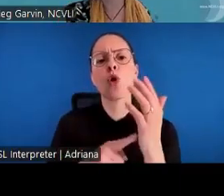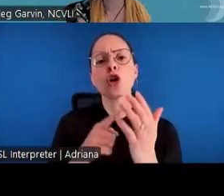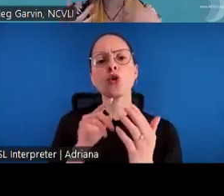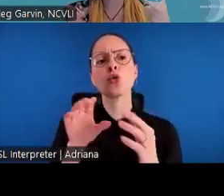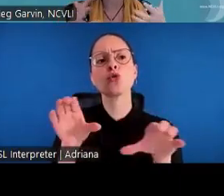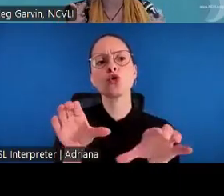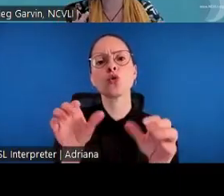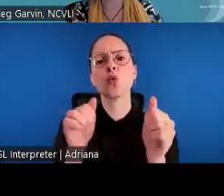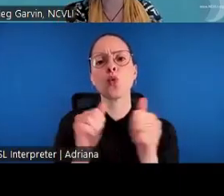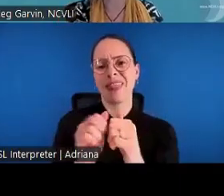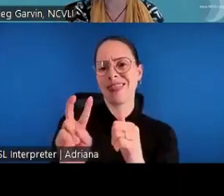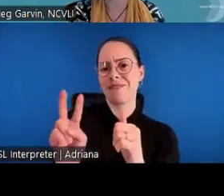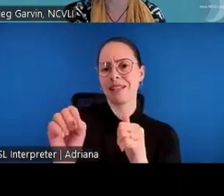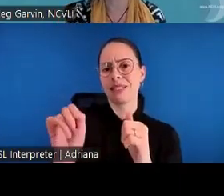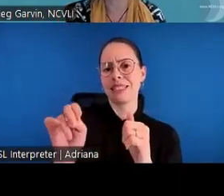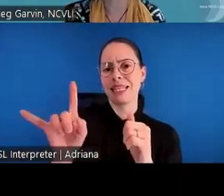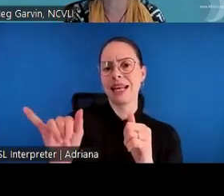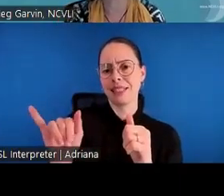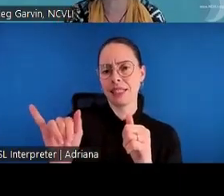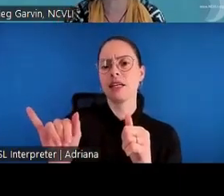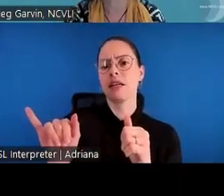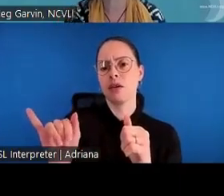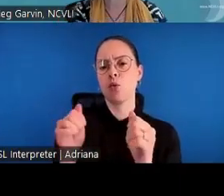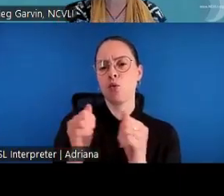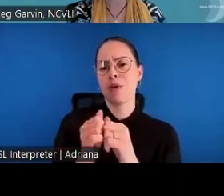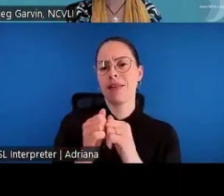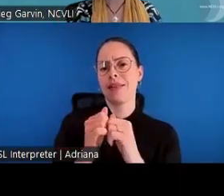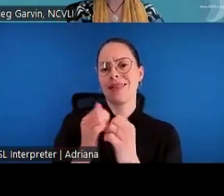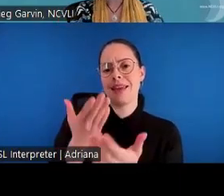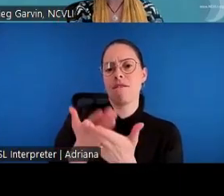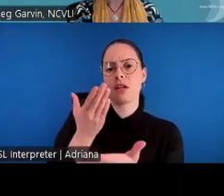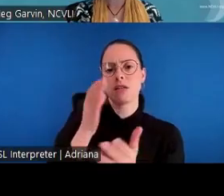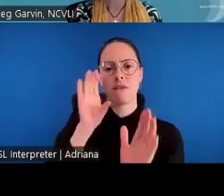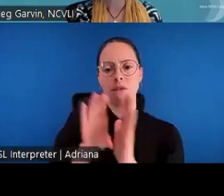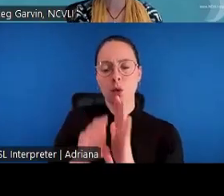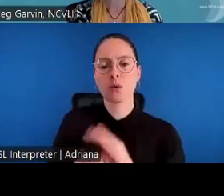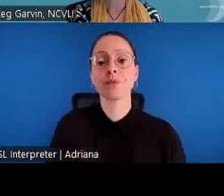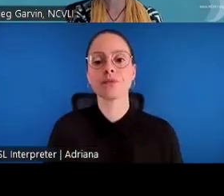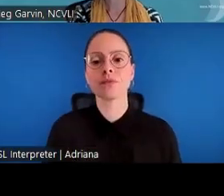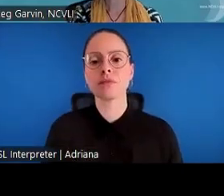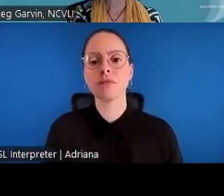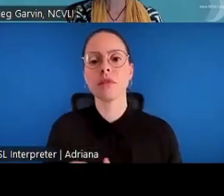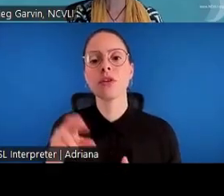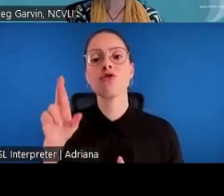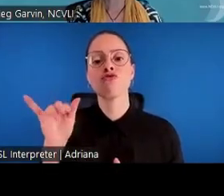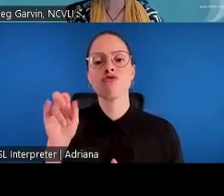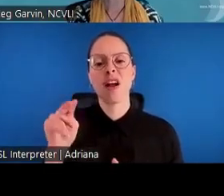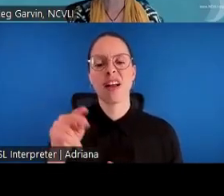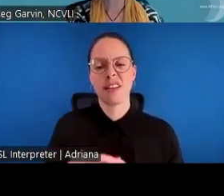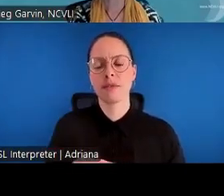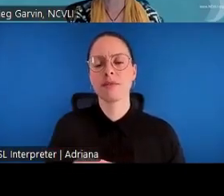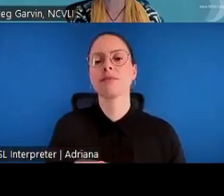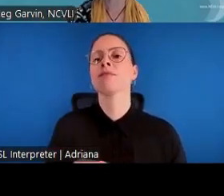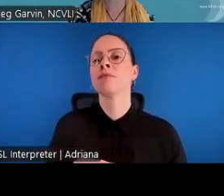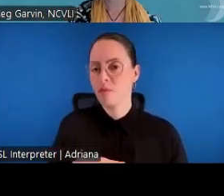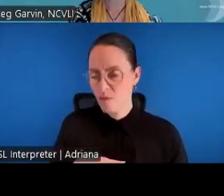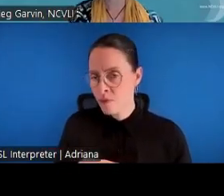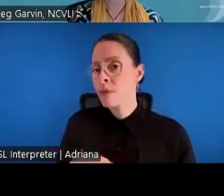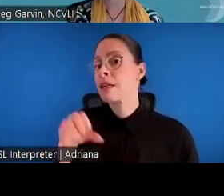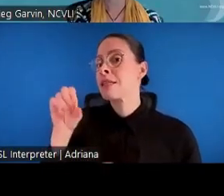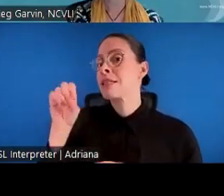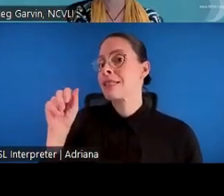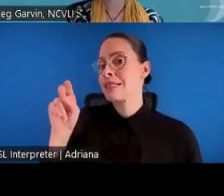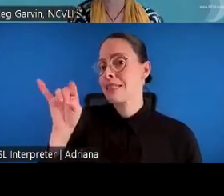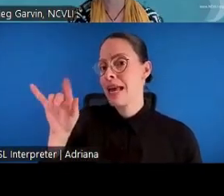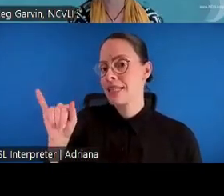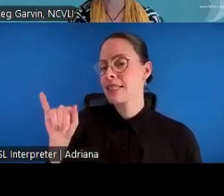the photos or any evidentiary moment? Yeah, so there's a couple of considerations here. She's a civilian, so you